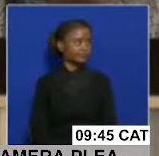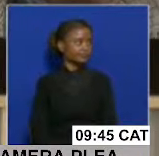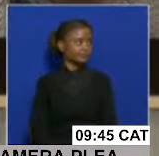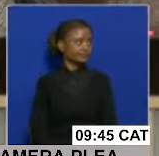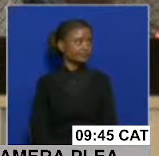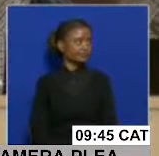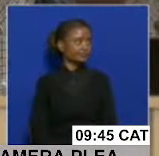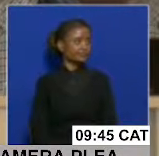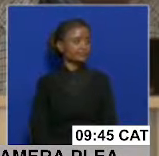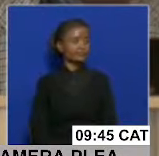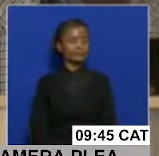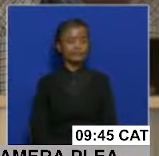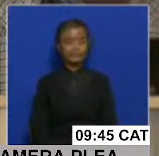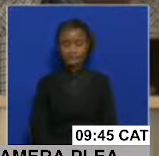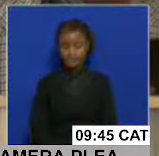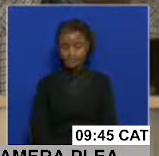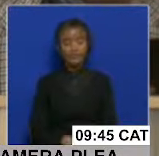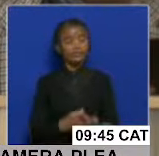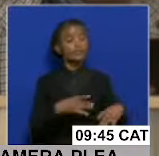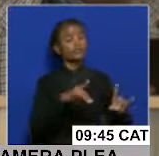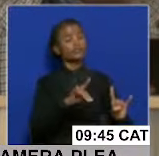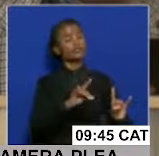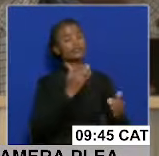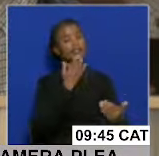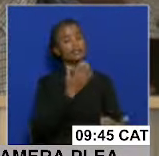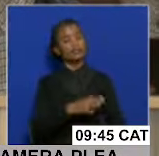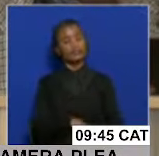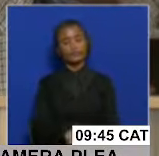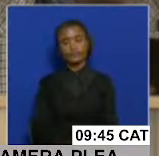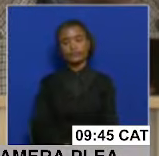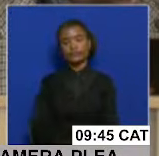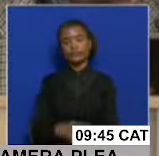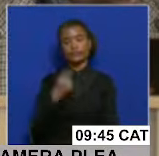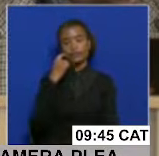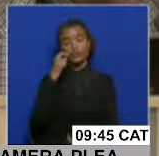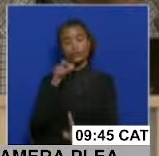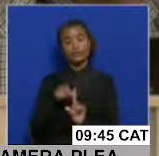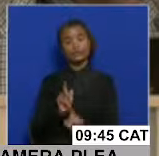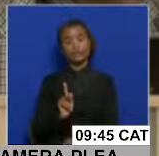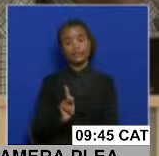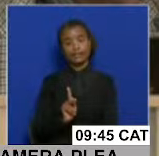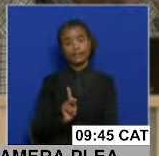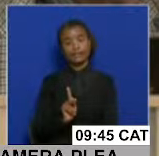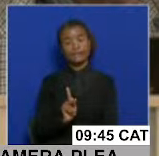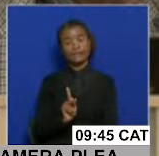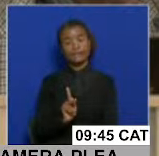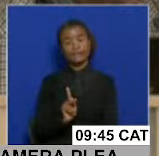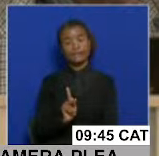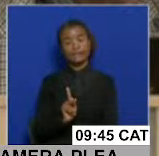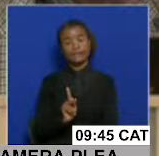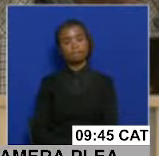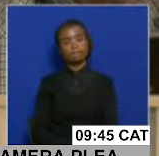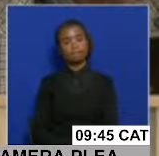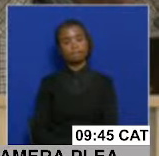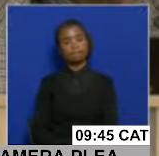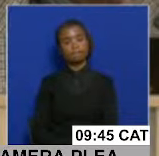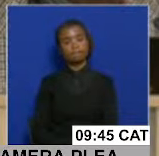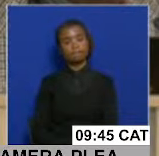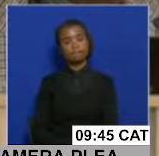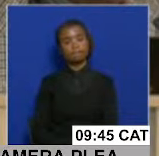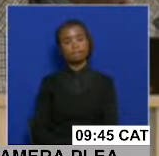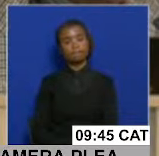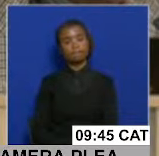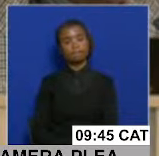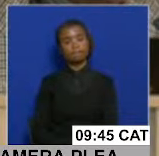Thank you, Chairperson. Witness K, I would like you to confirm that in front of you there